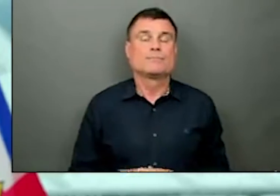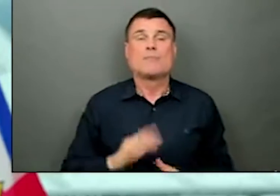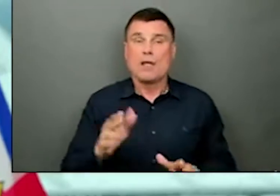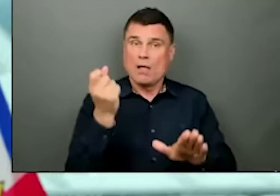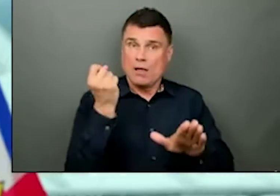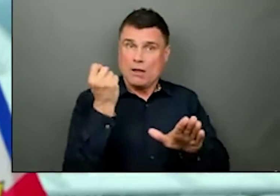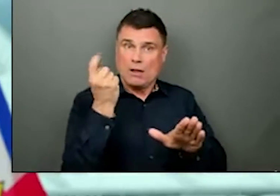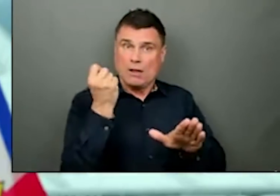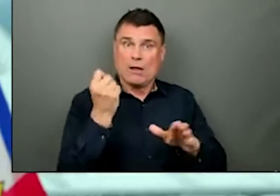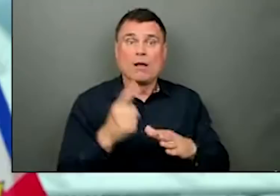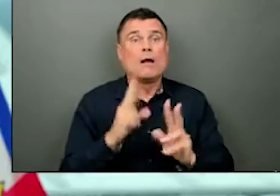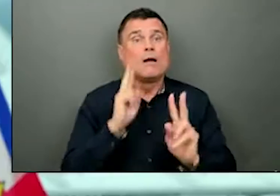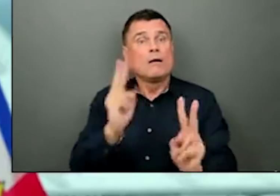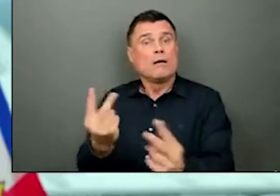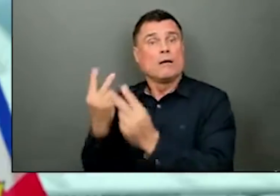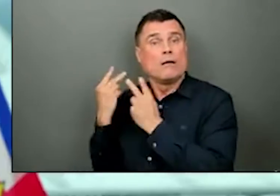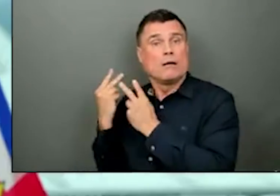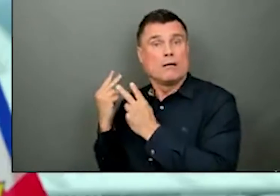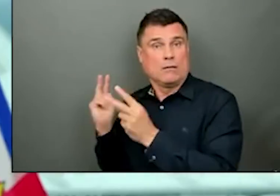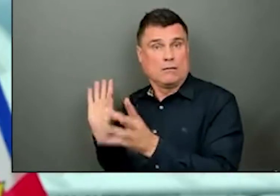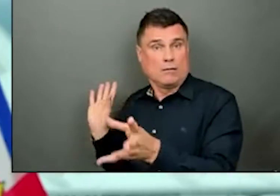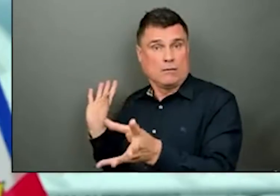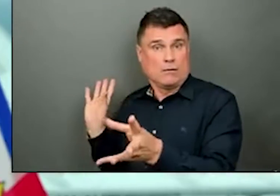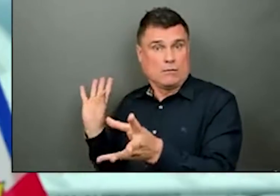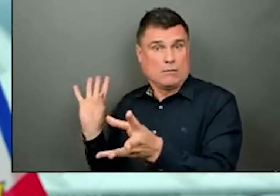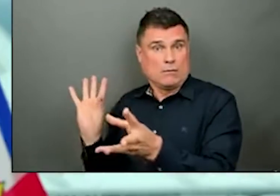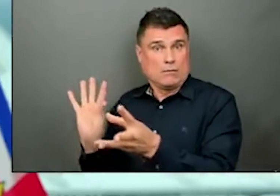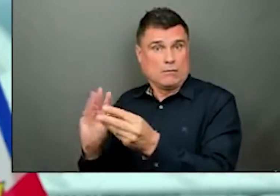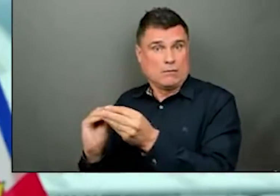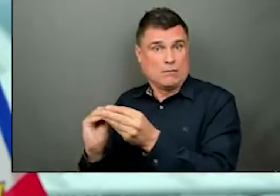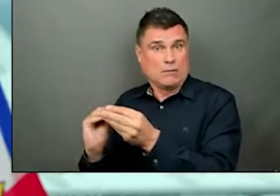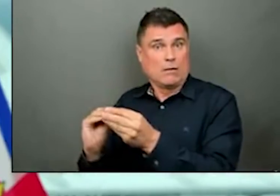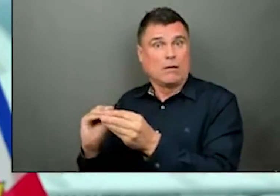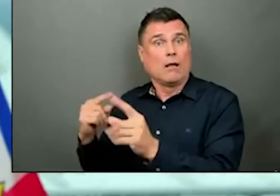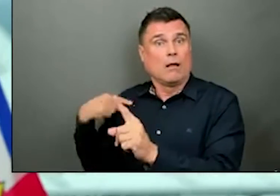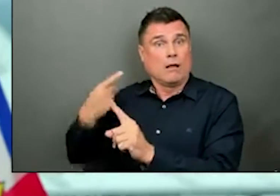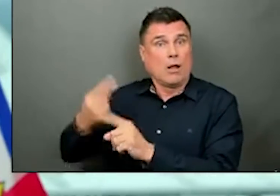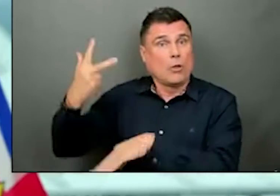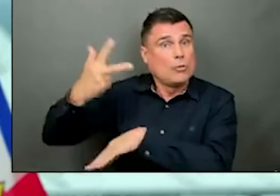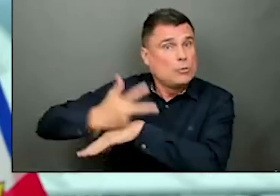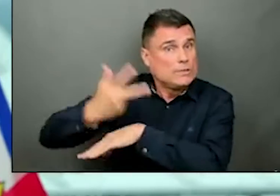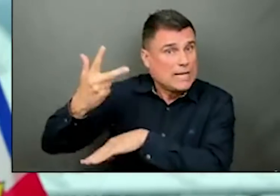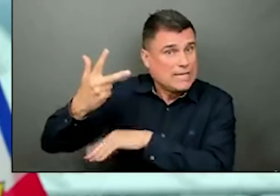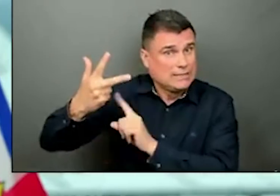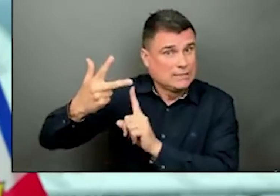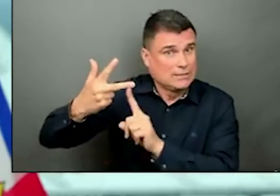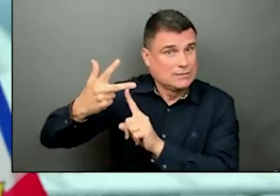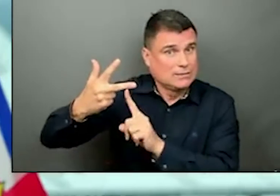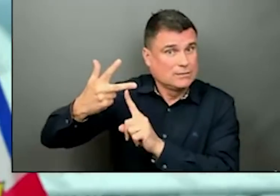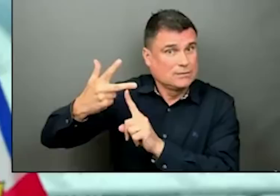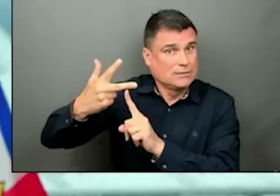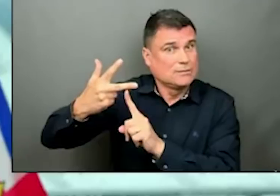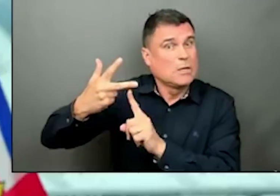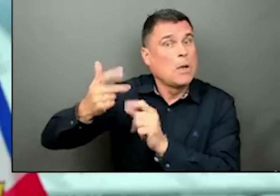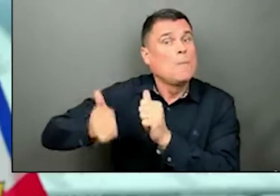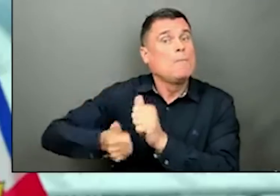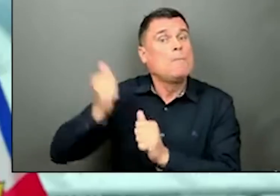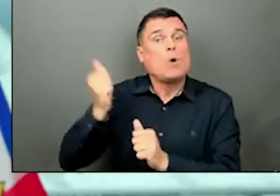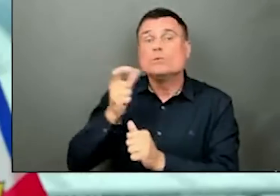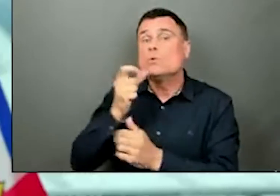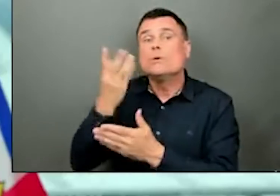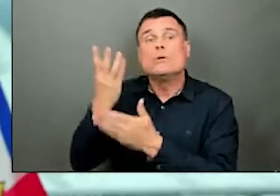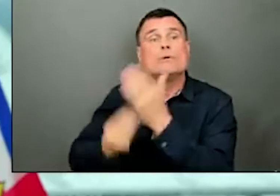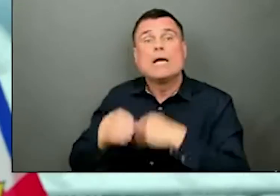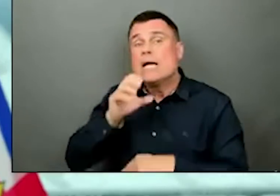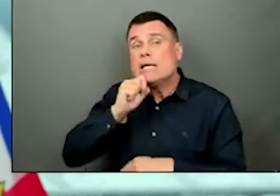everybody who passed away over the weekend was over the age of 70, with the exception of 1 person who was in their 50s. And most